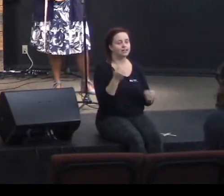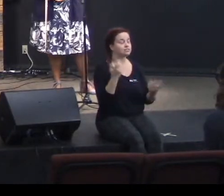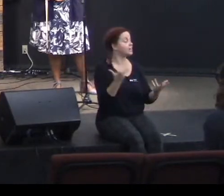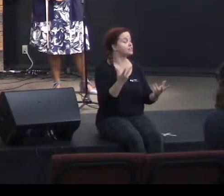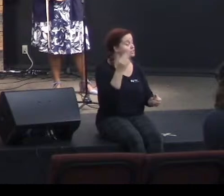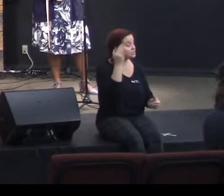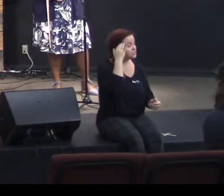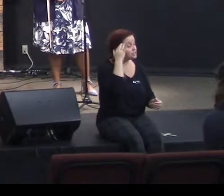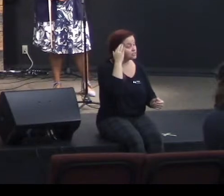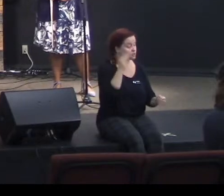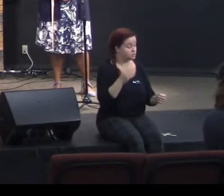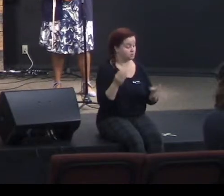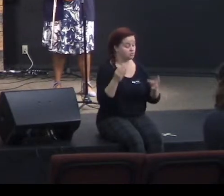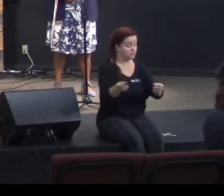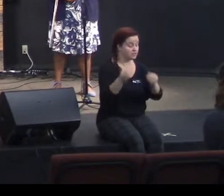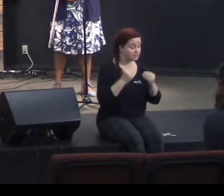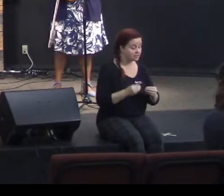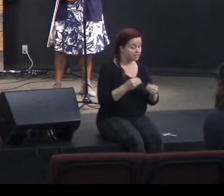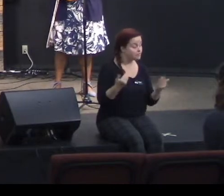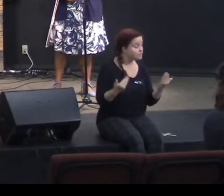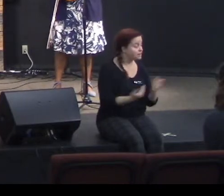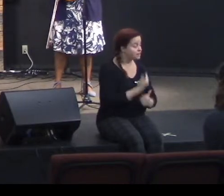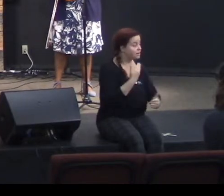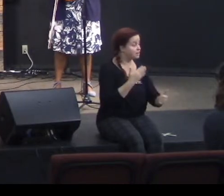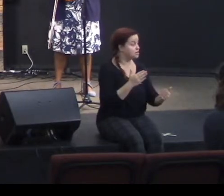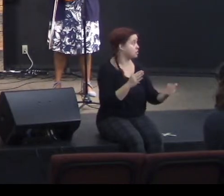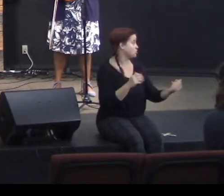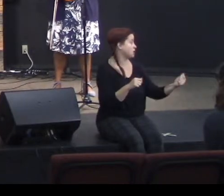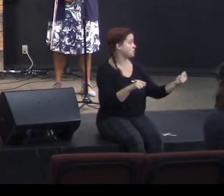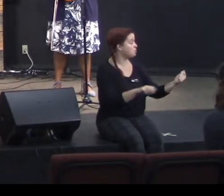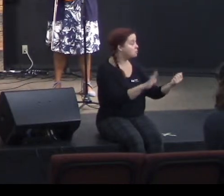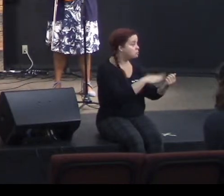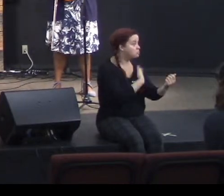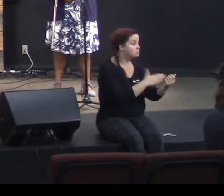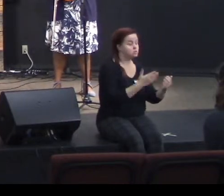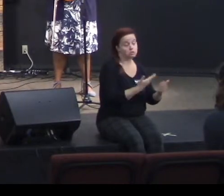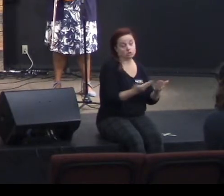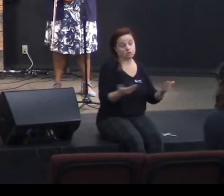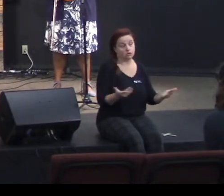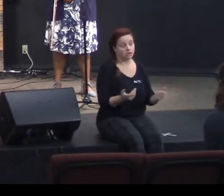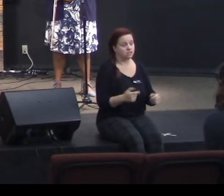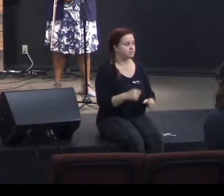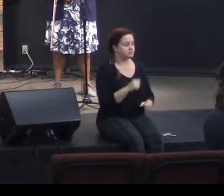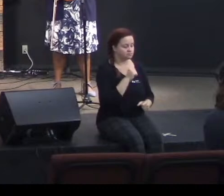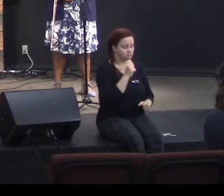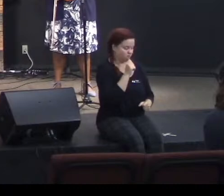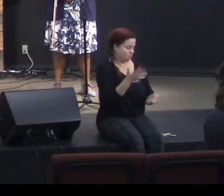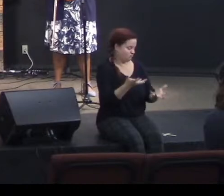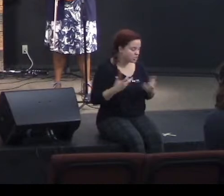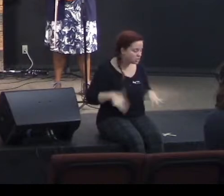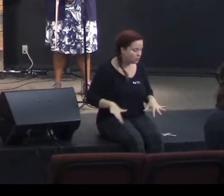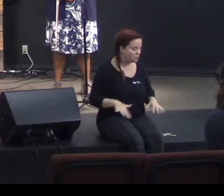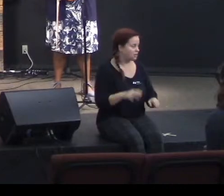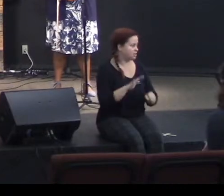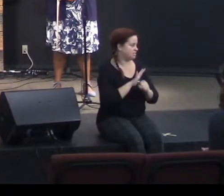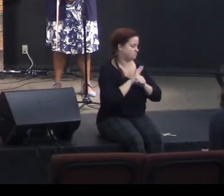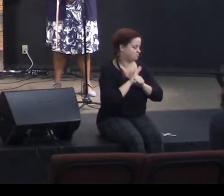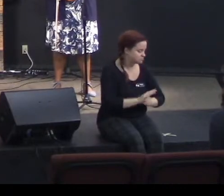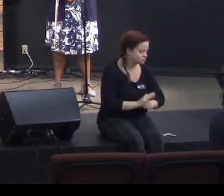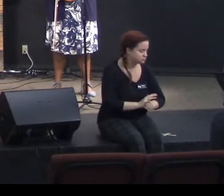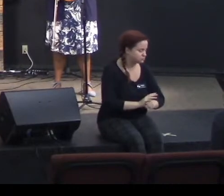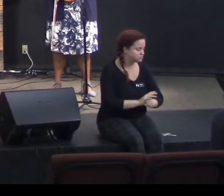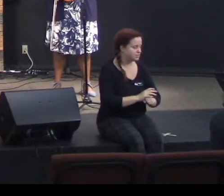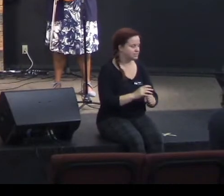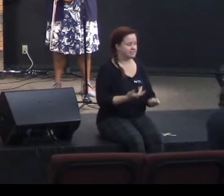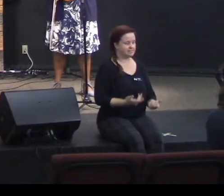that fear comes in. You don't want to put too much down because and it ends up going, you sort of recognize